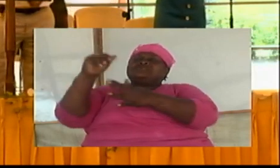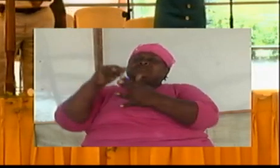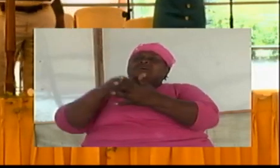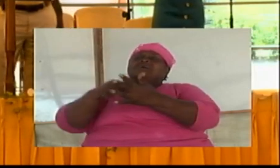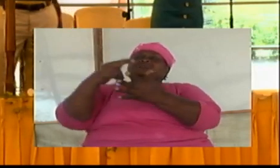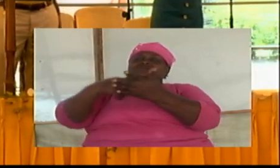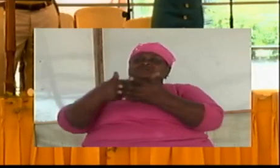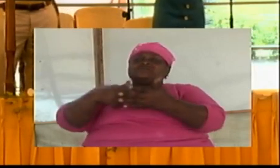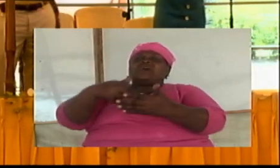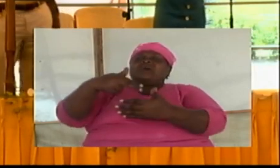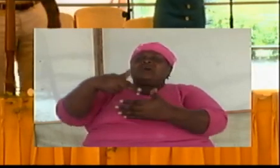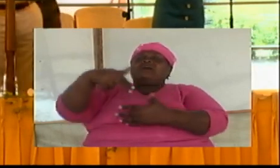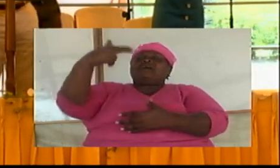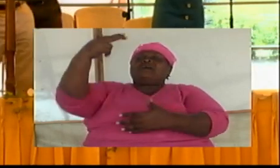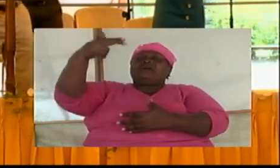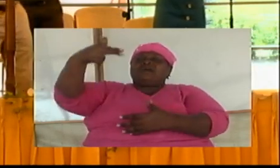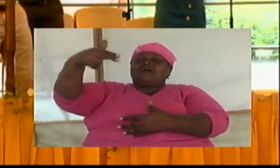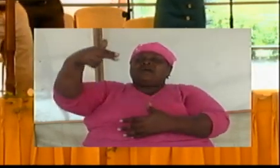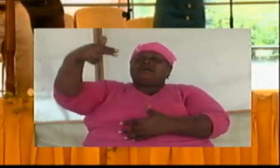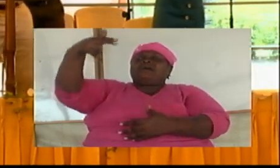the highest good.